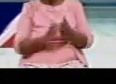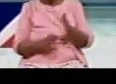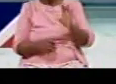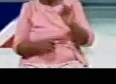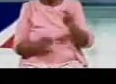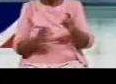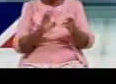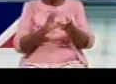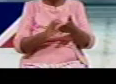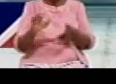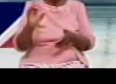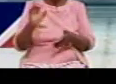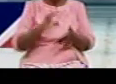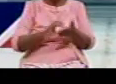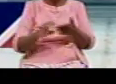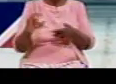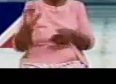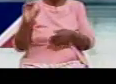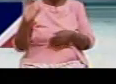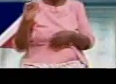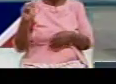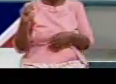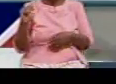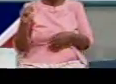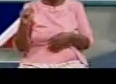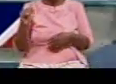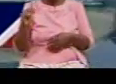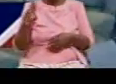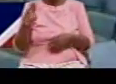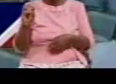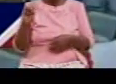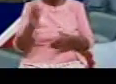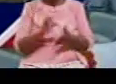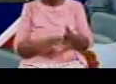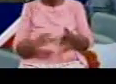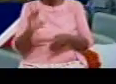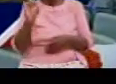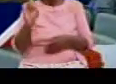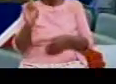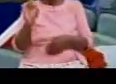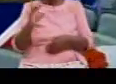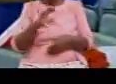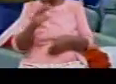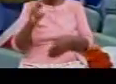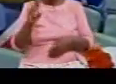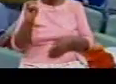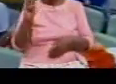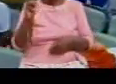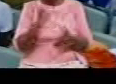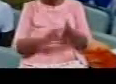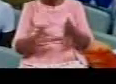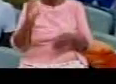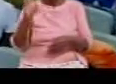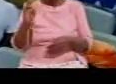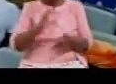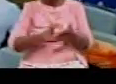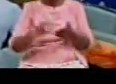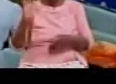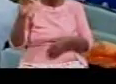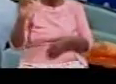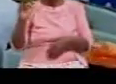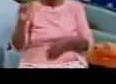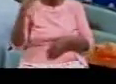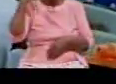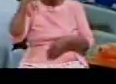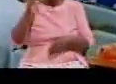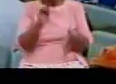we're looking at verse 15. It says, for that which I do, I allow not. For what I would, that I